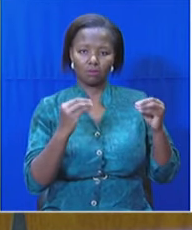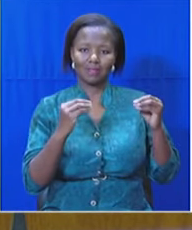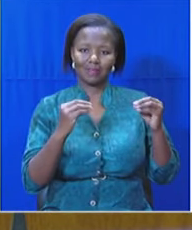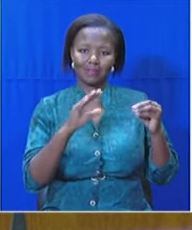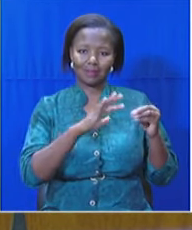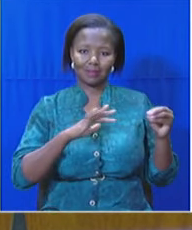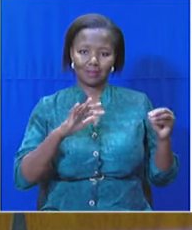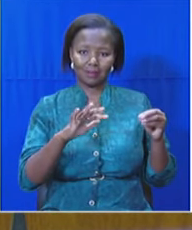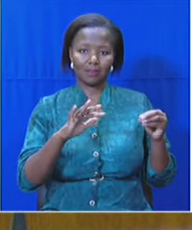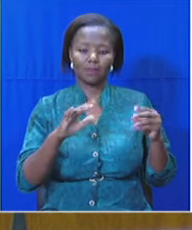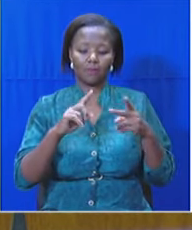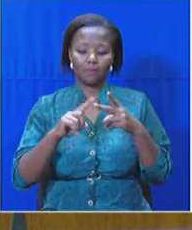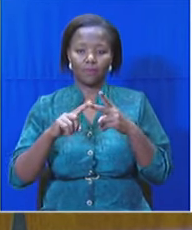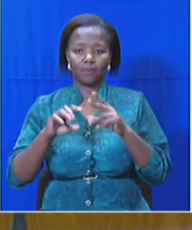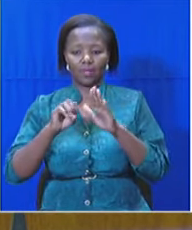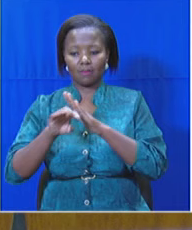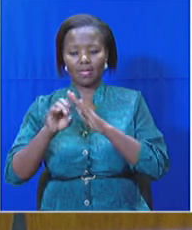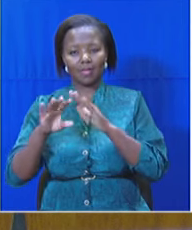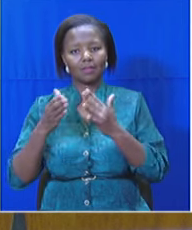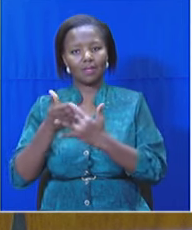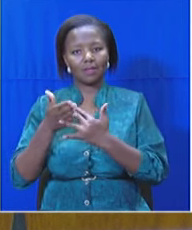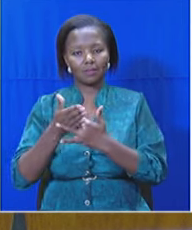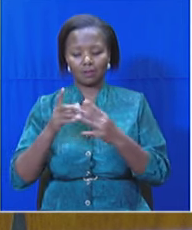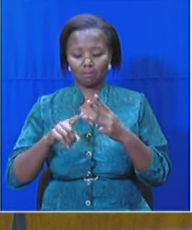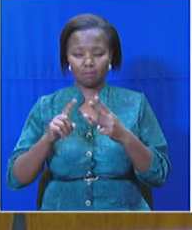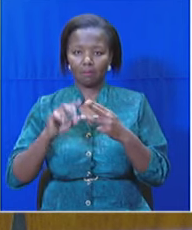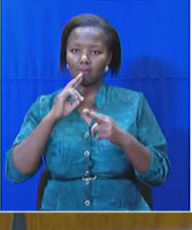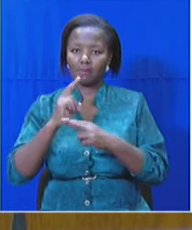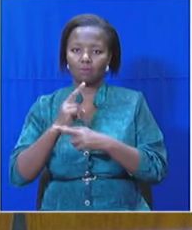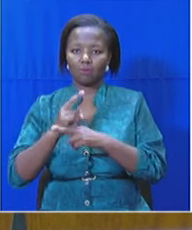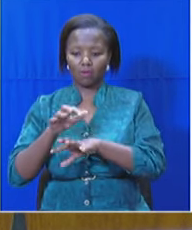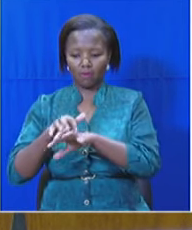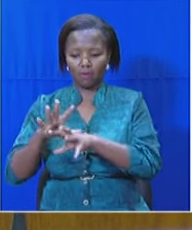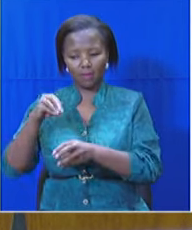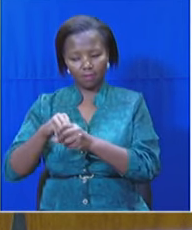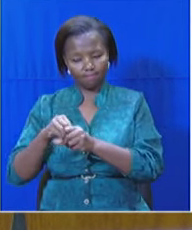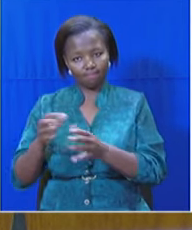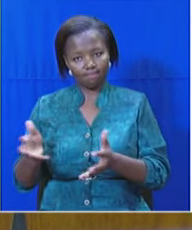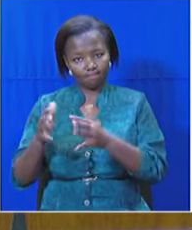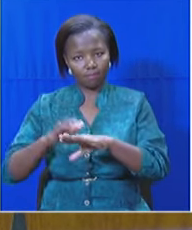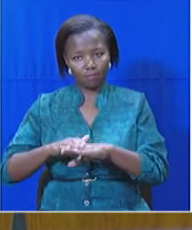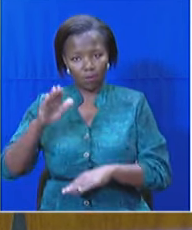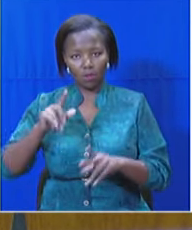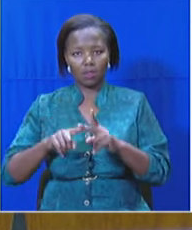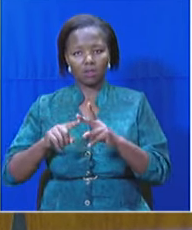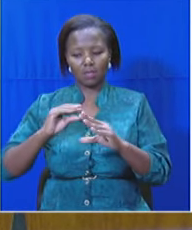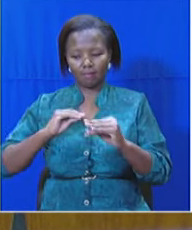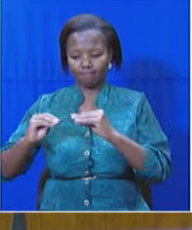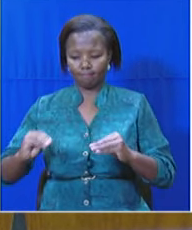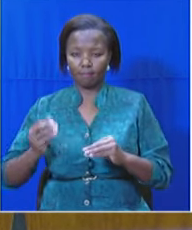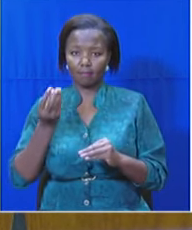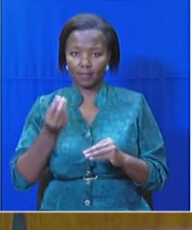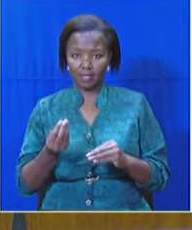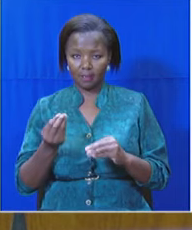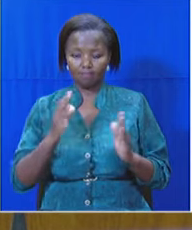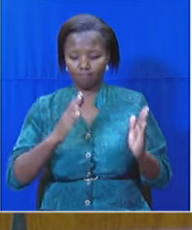development, market access, encouraging private farmers' participation and investment, and more significantly,